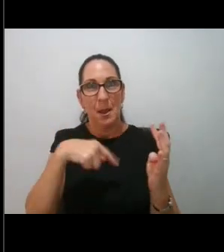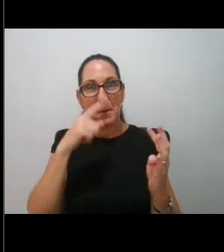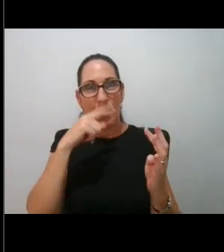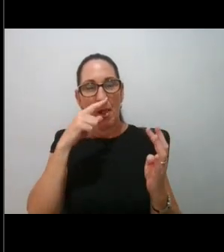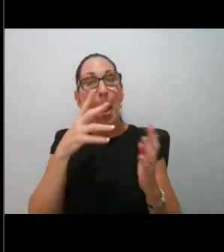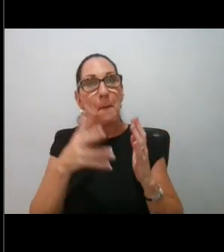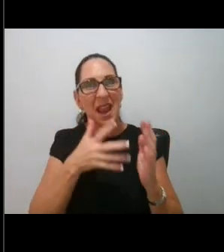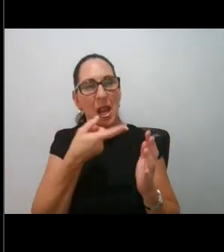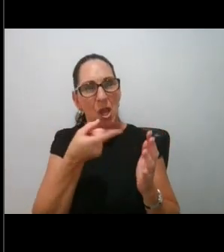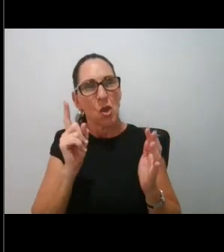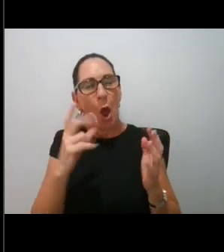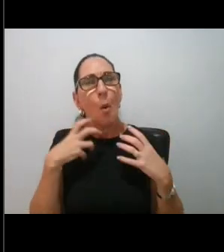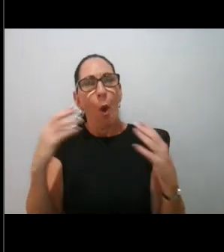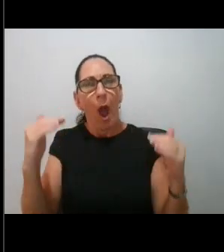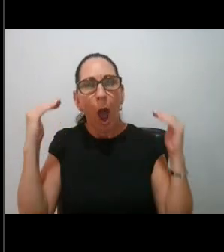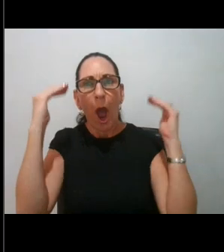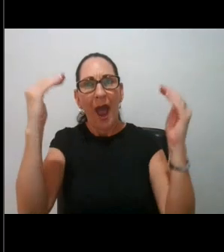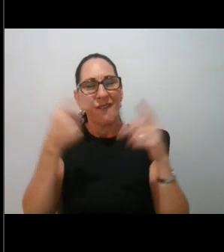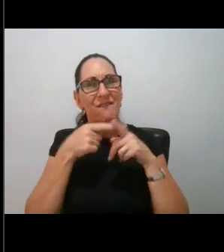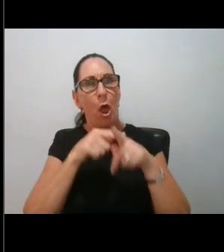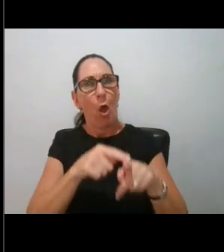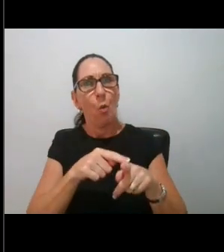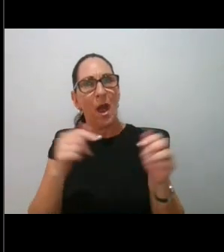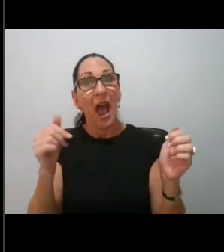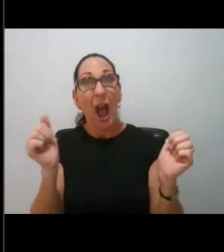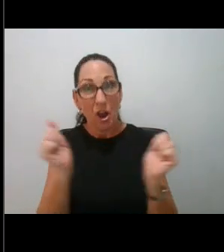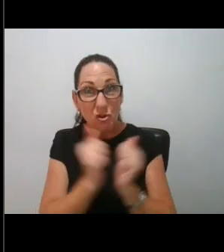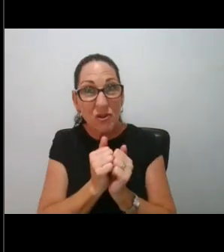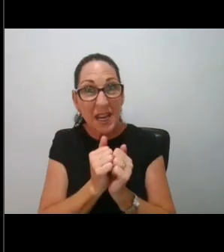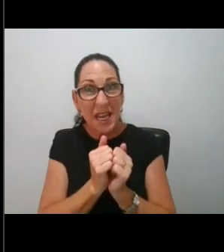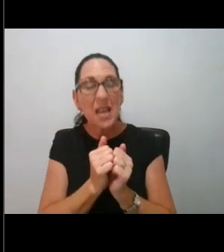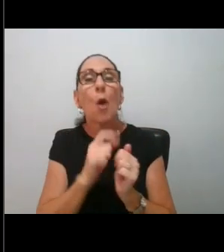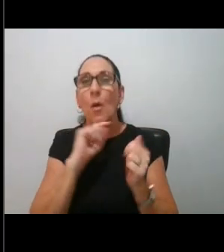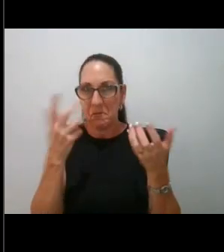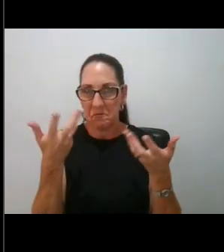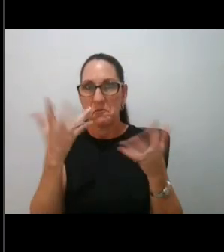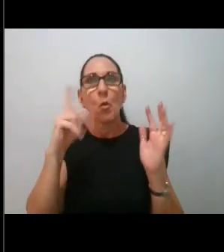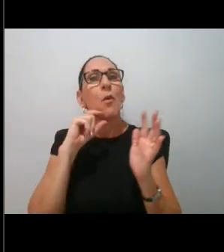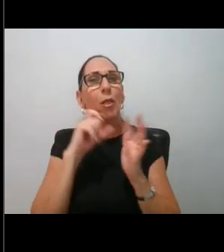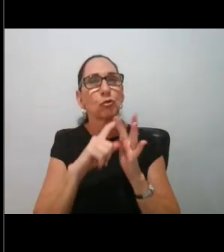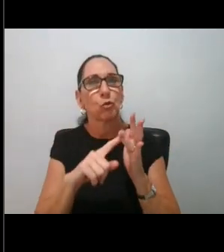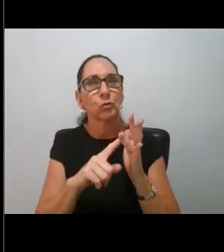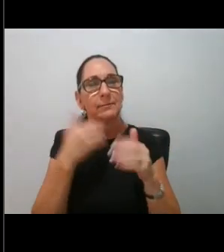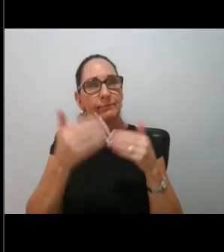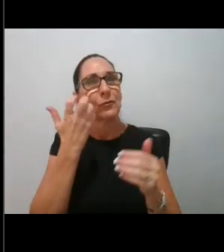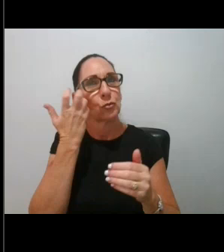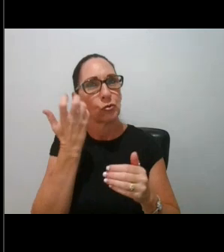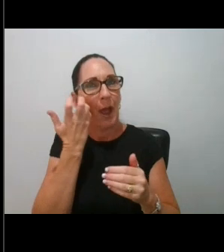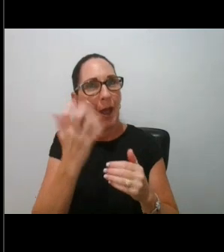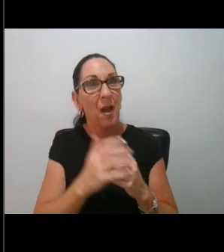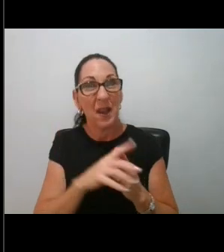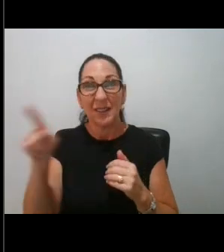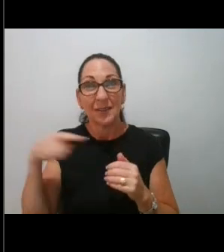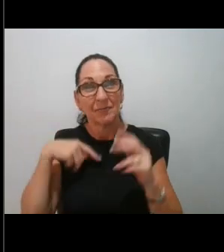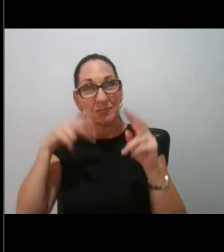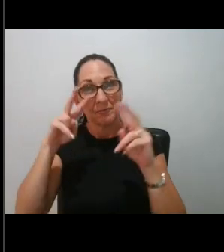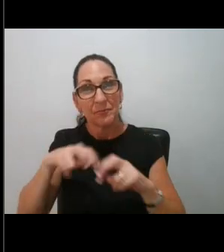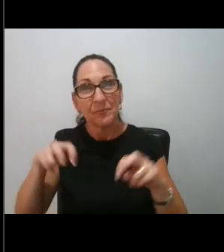rates. And of course, there's, you know, a good body of evidence out there about a reduction in